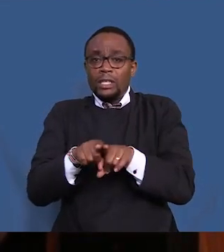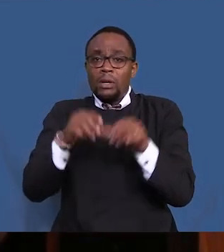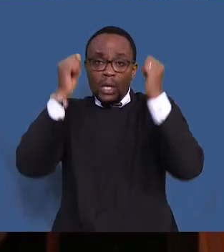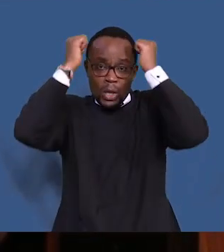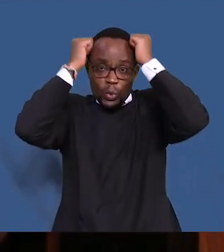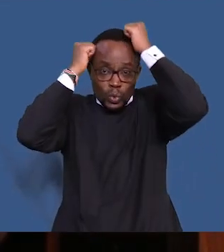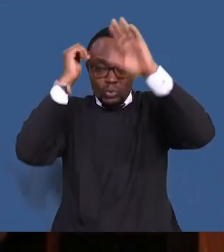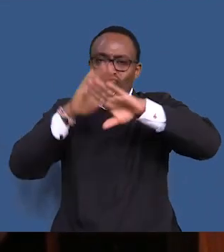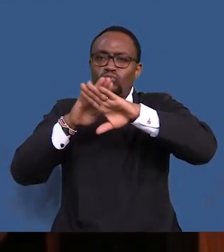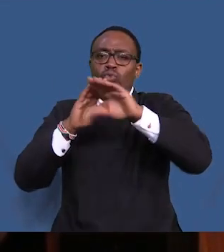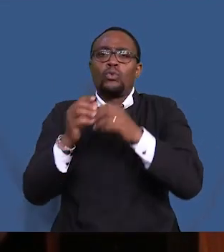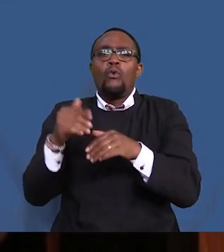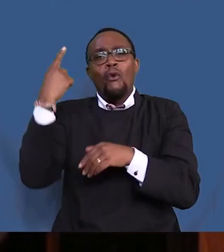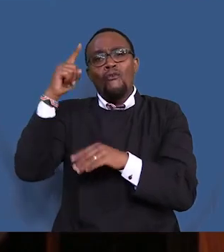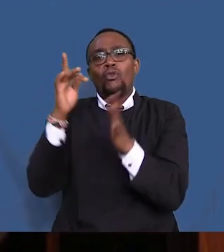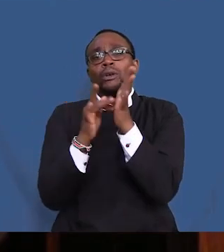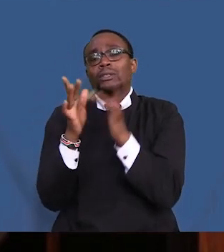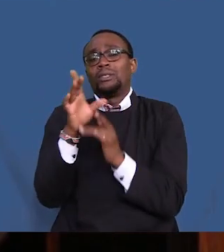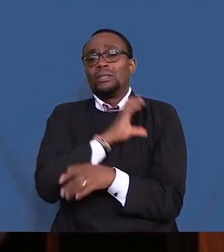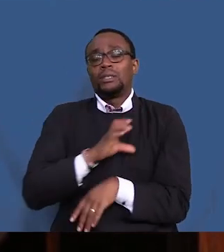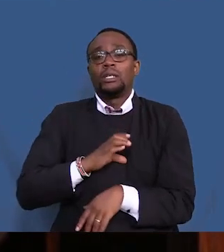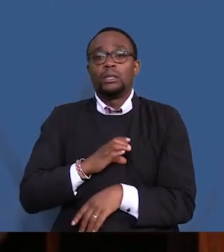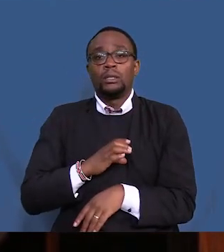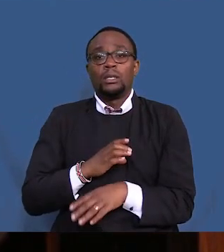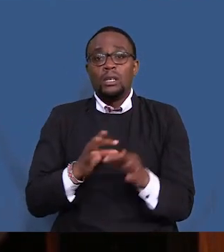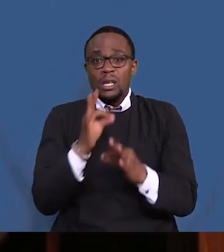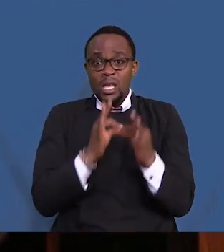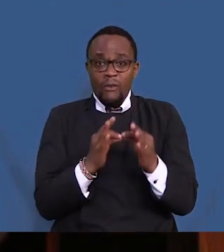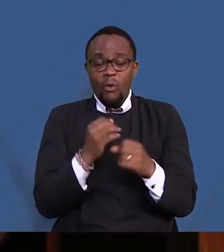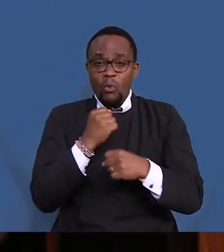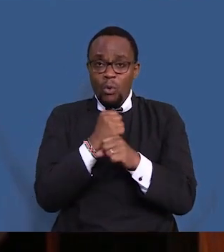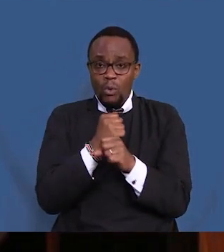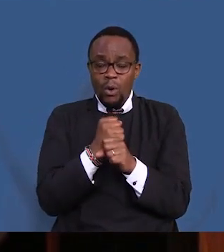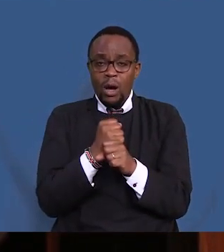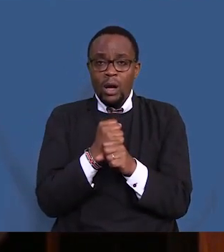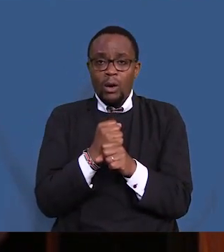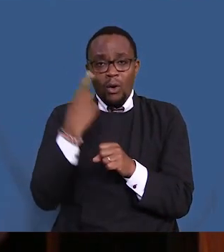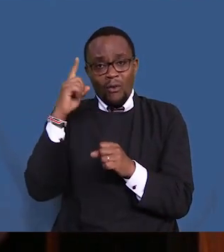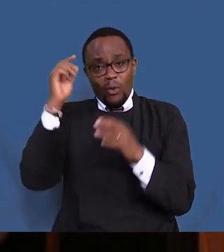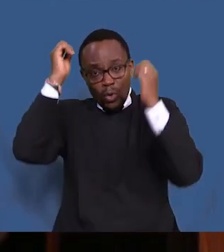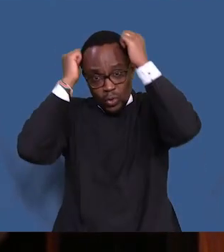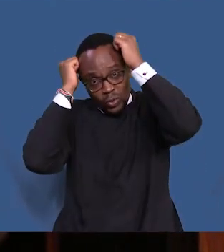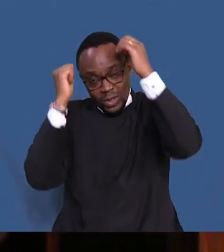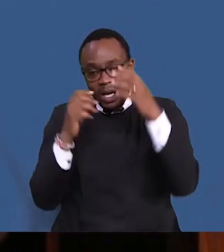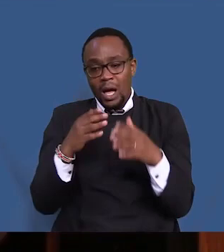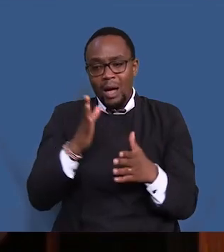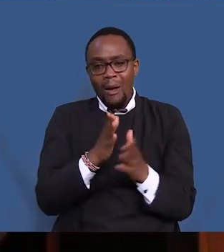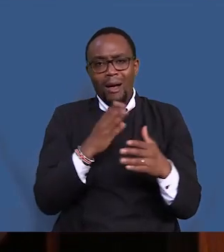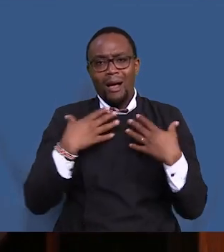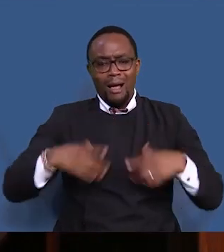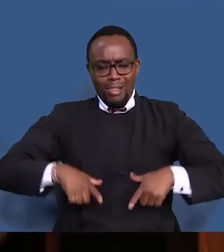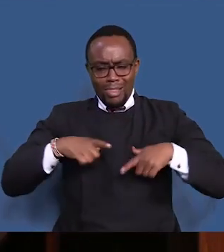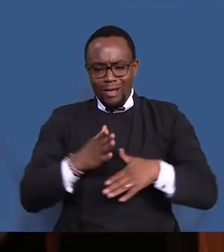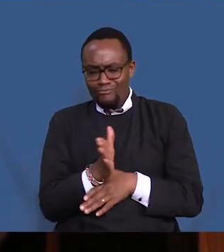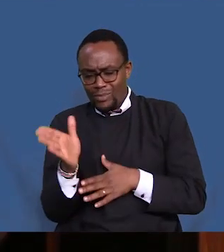soldier of Christ, because no man that wars entangles himself in the affairs of this life that it may